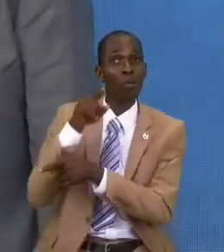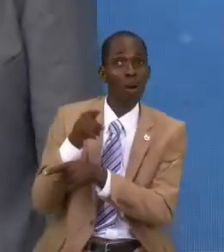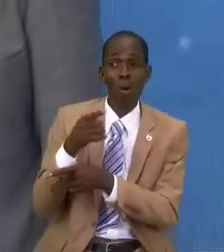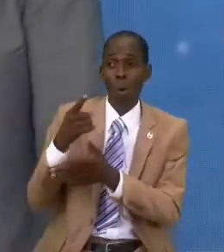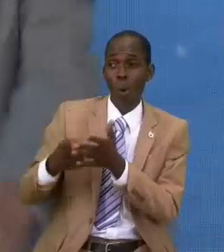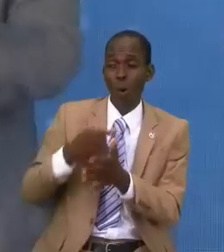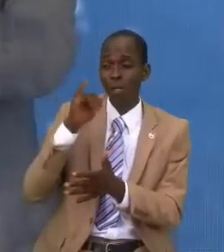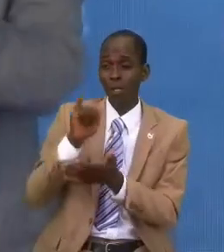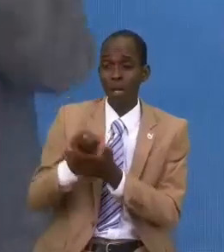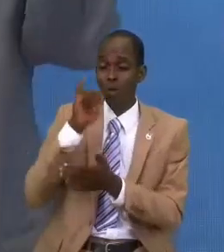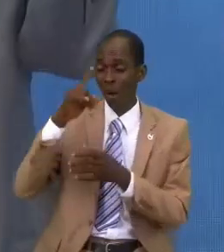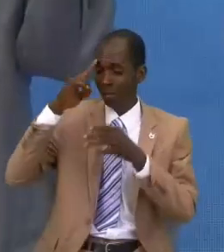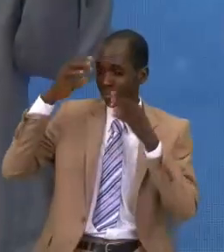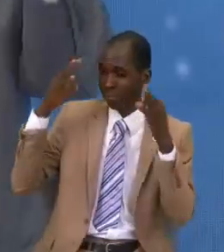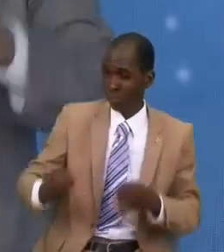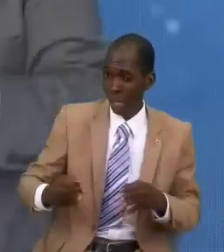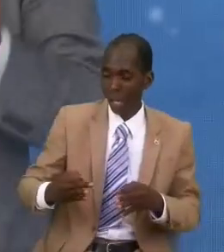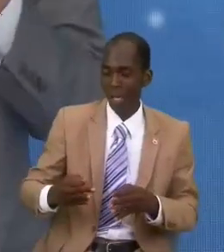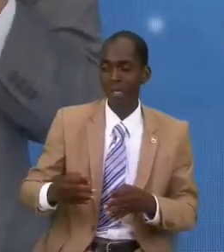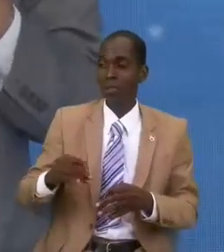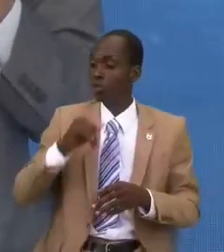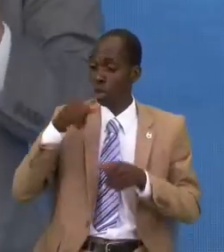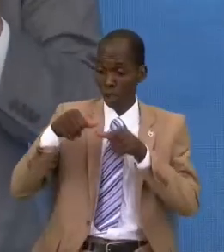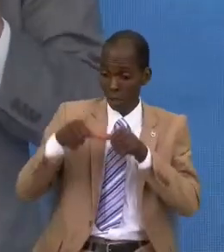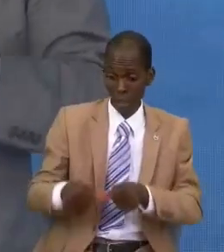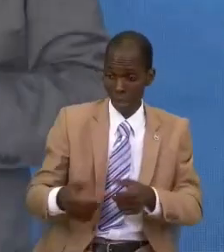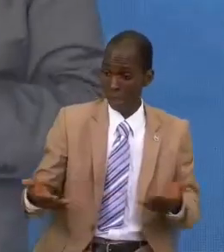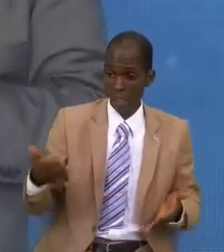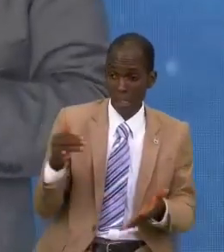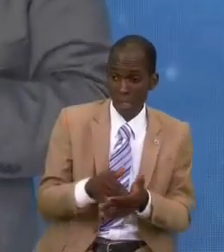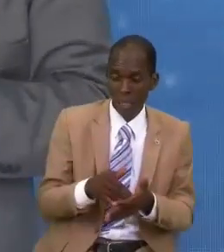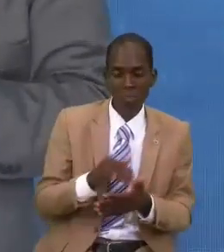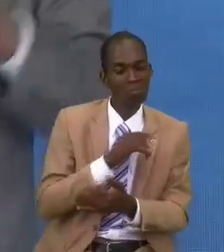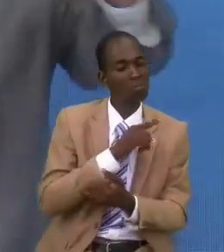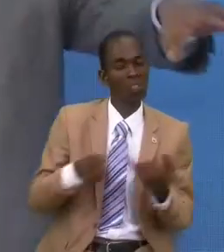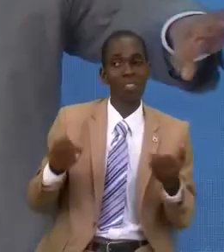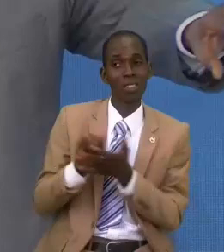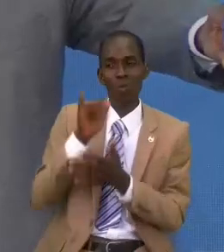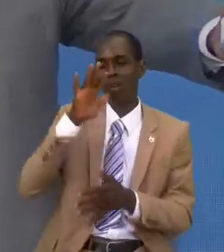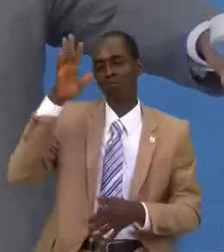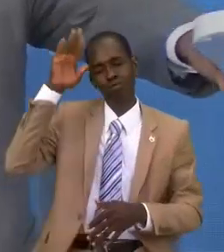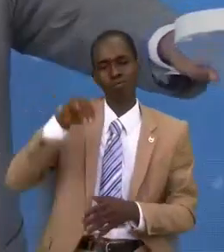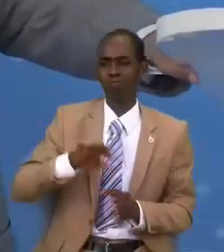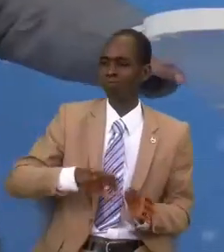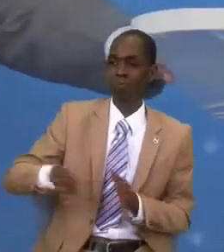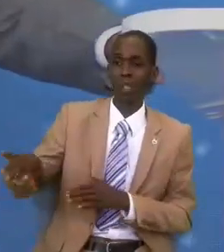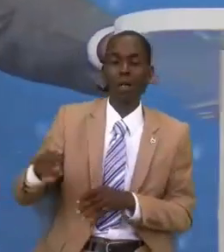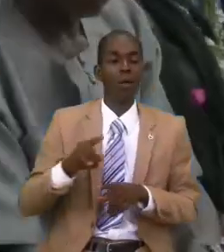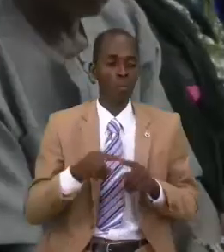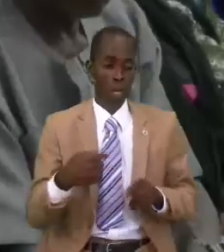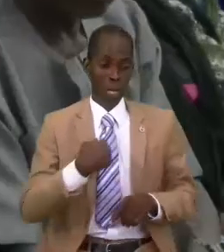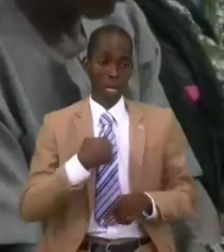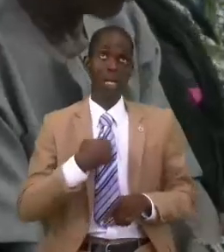here again. You'll never see her. I said, I say, from the Lord, that woman will come